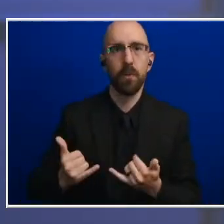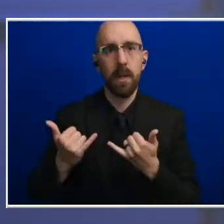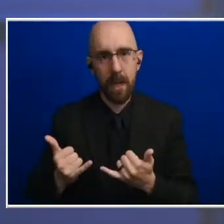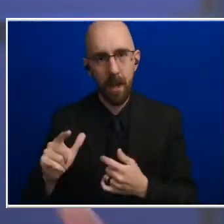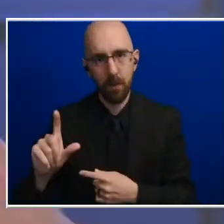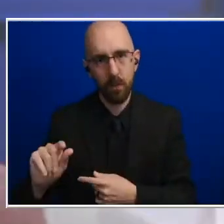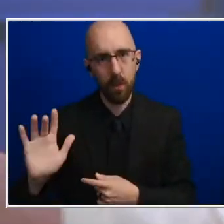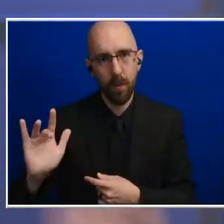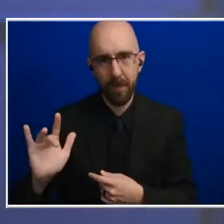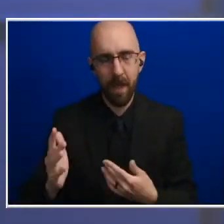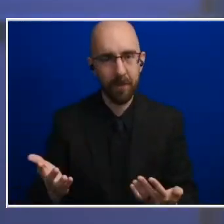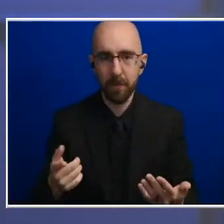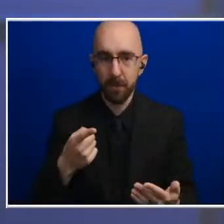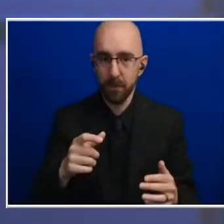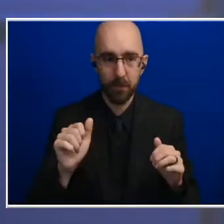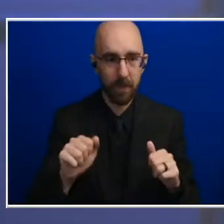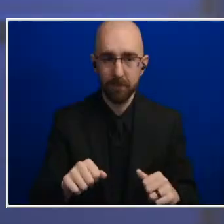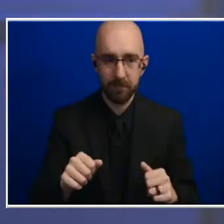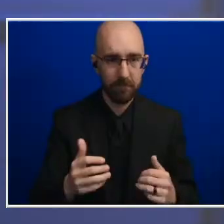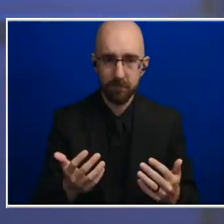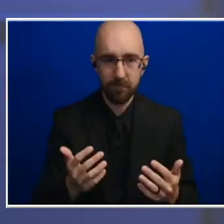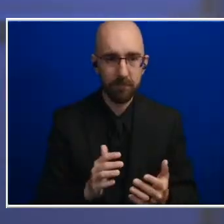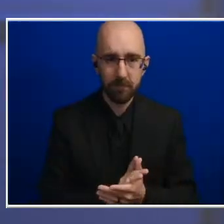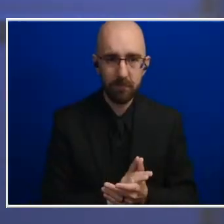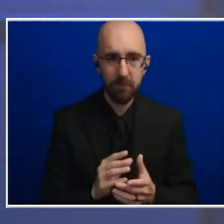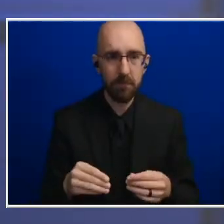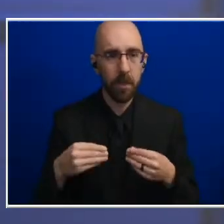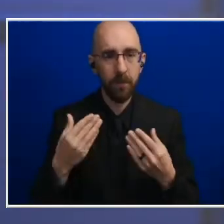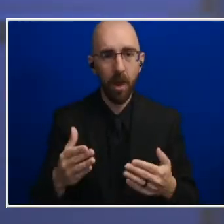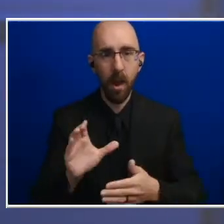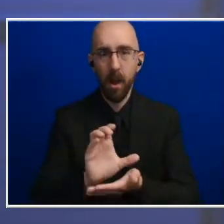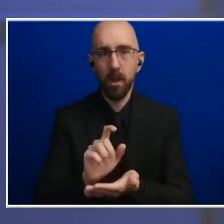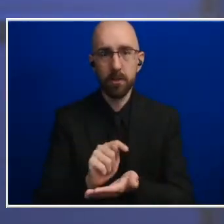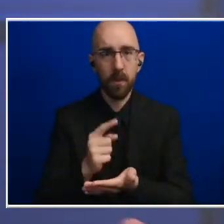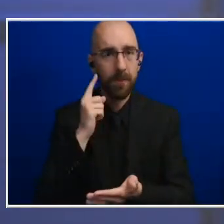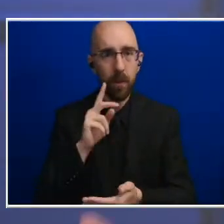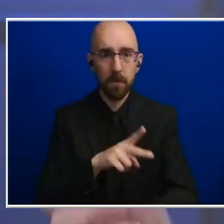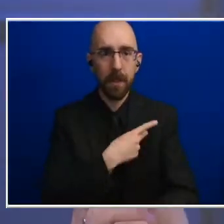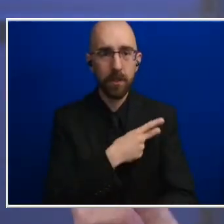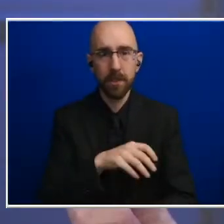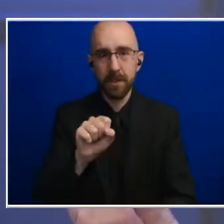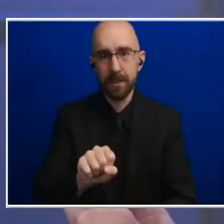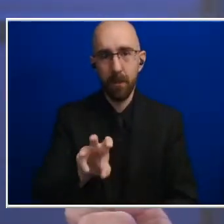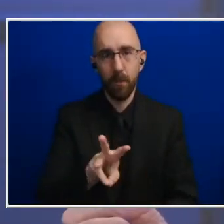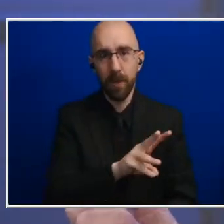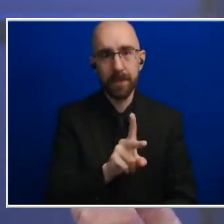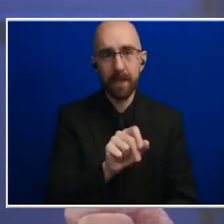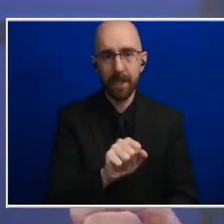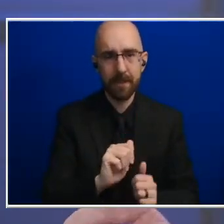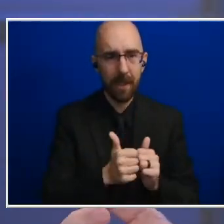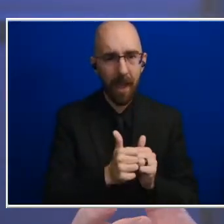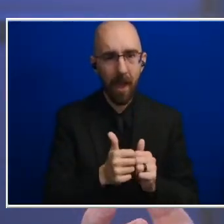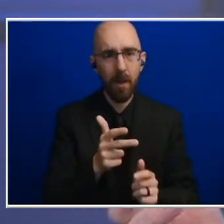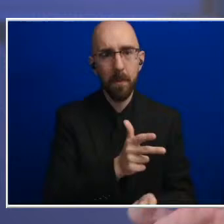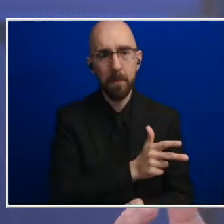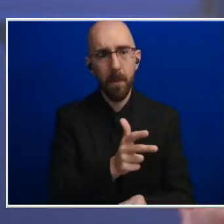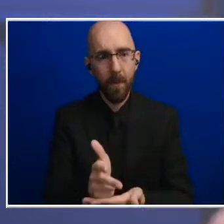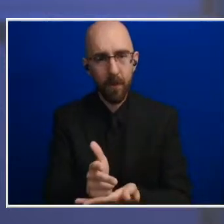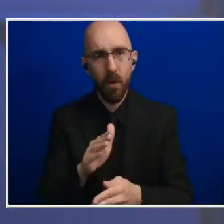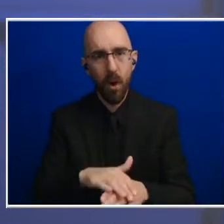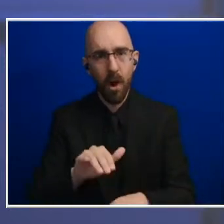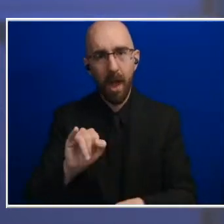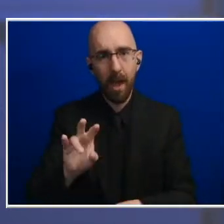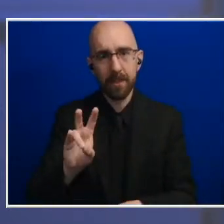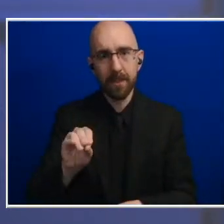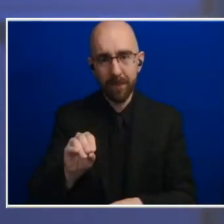you can provide a consult for a patient in Southwest Kansas by pulling over the road on I-70 and